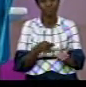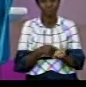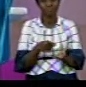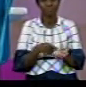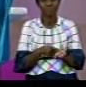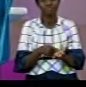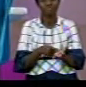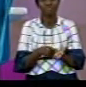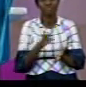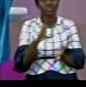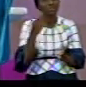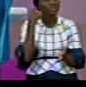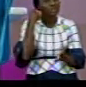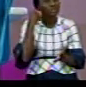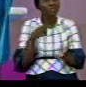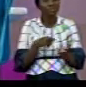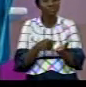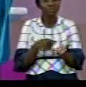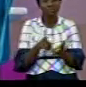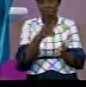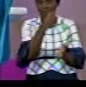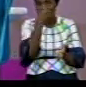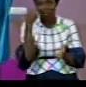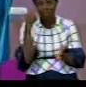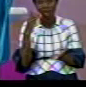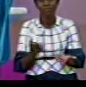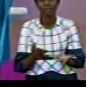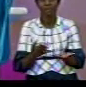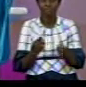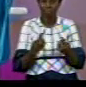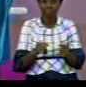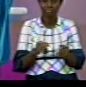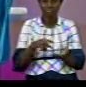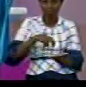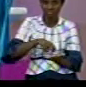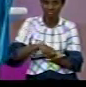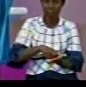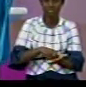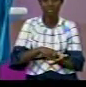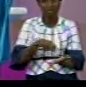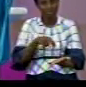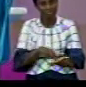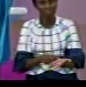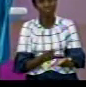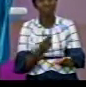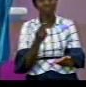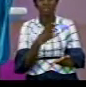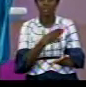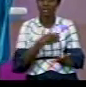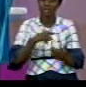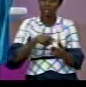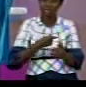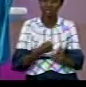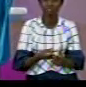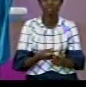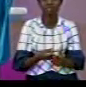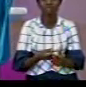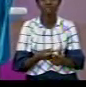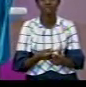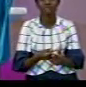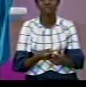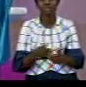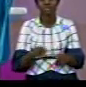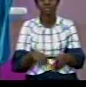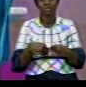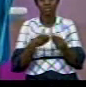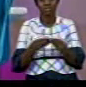your ears bend down rise up and then give god a great